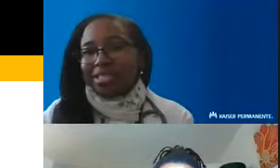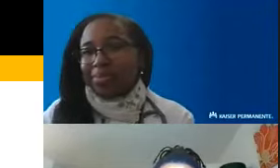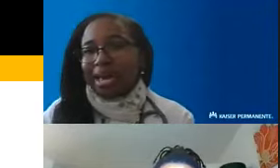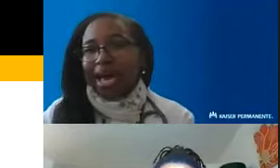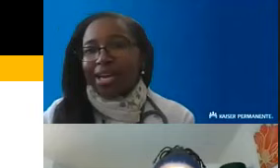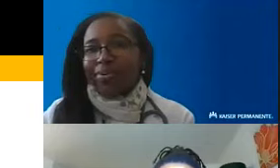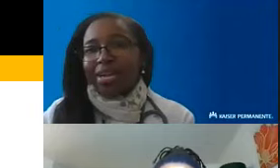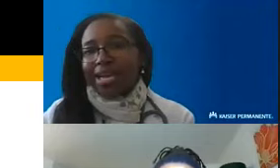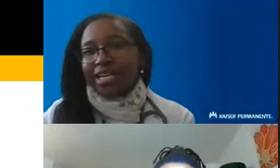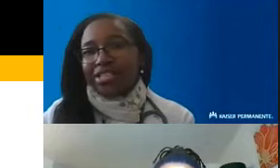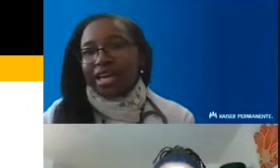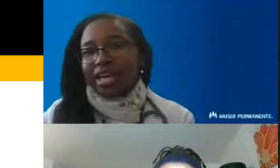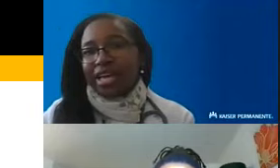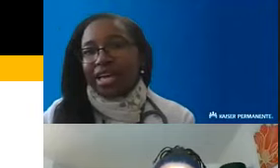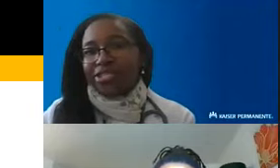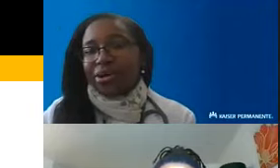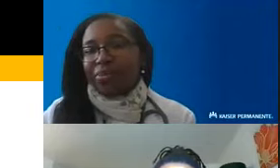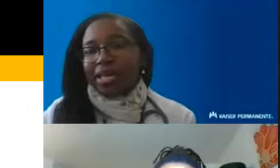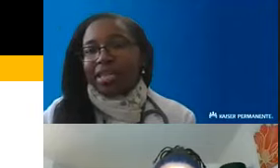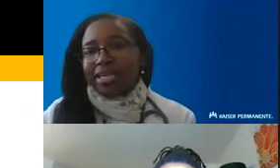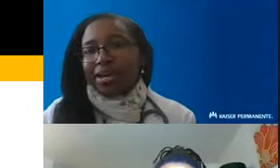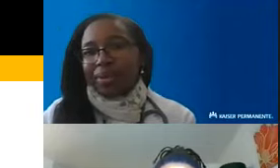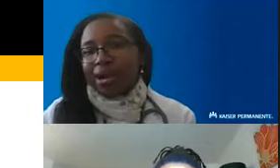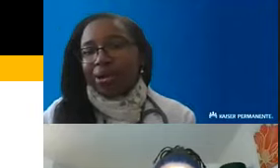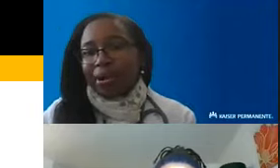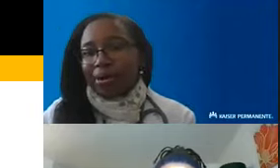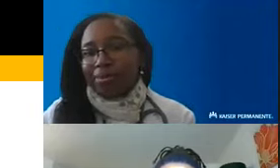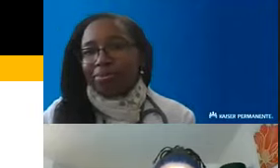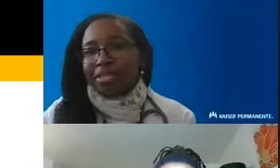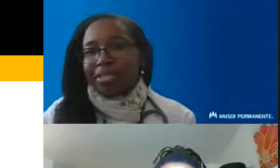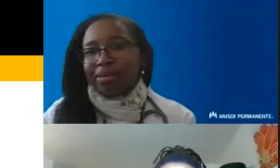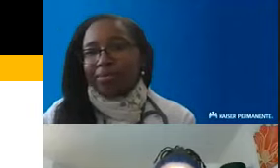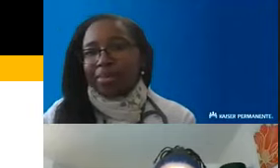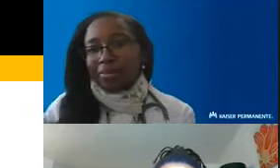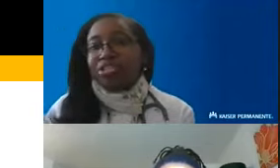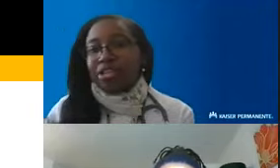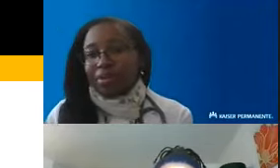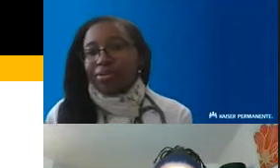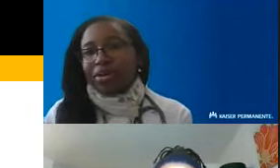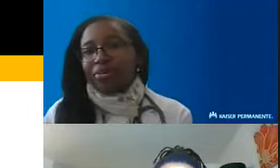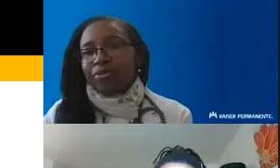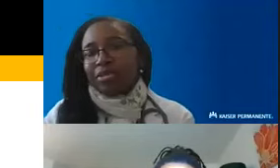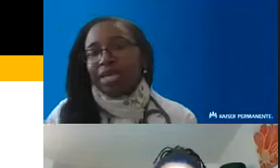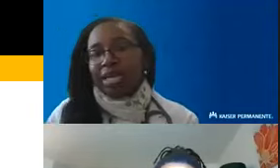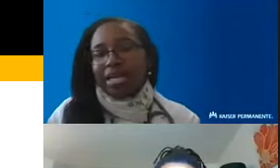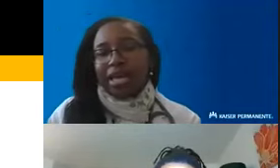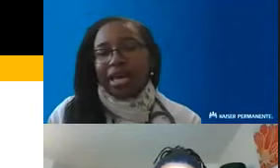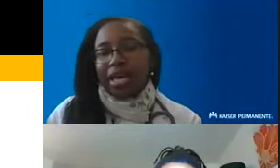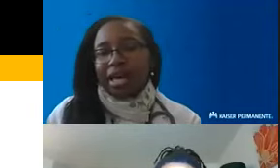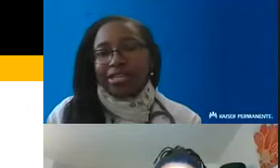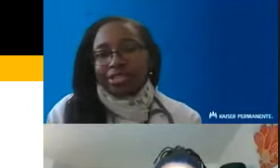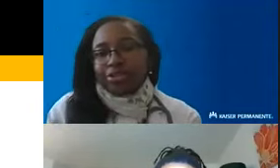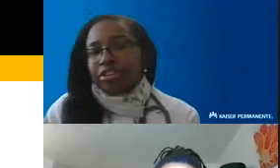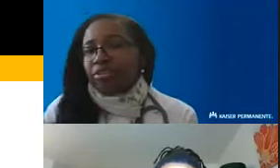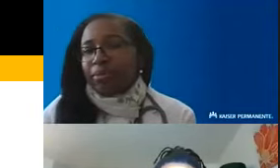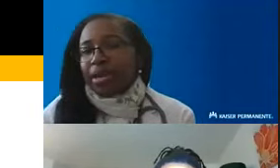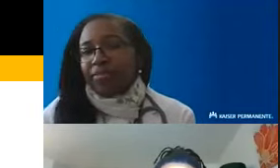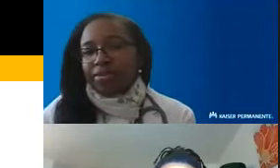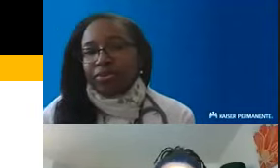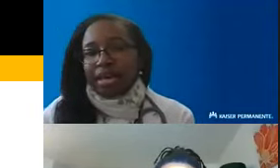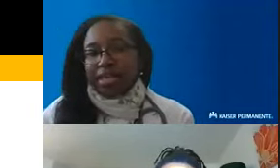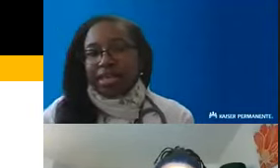that we're sleeping adequately. It's just that so many things that would help our immune system that we should be doing routinely, just